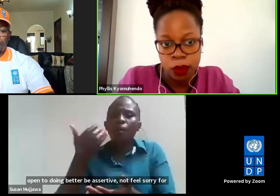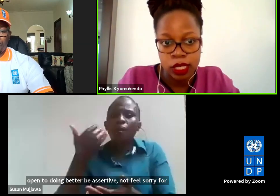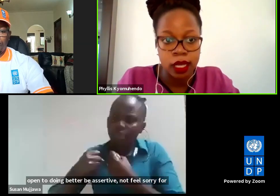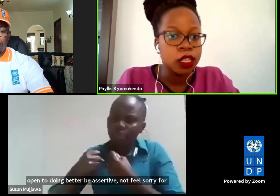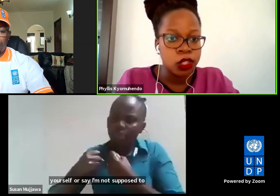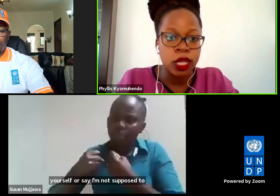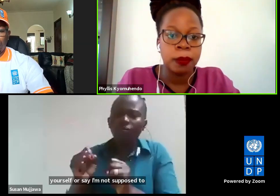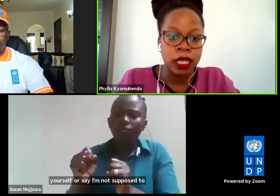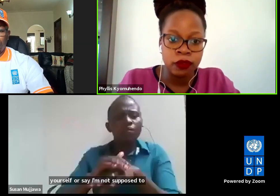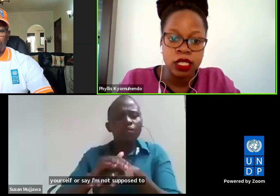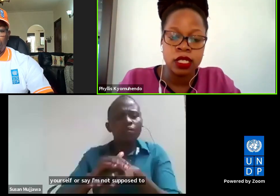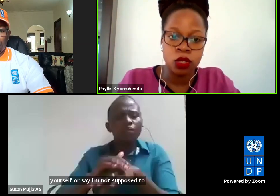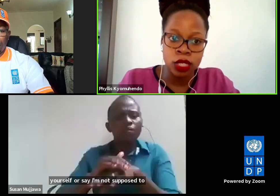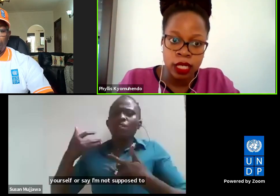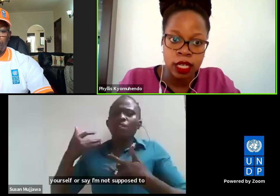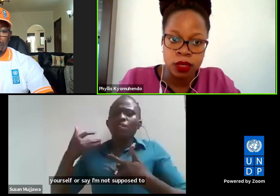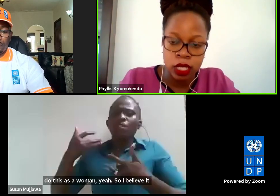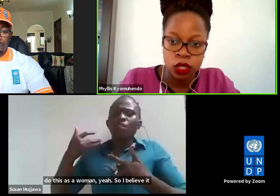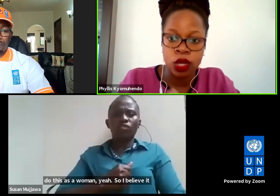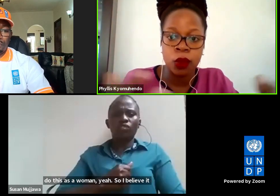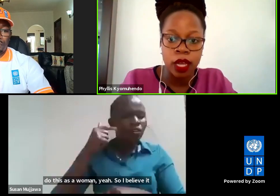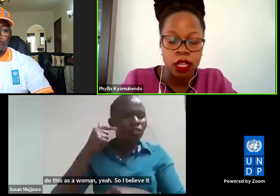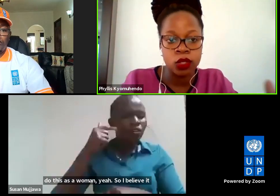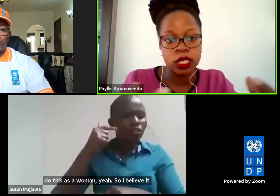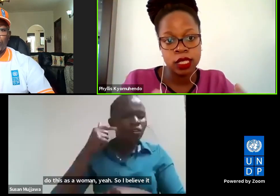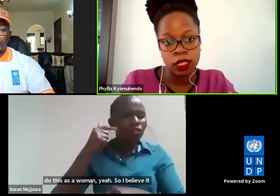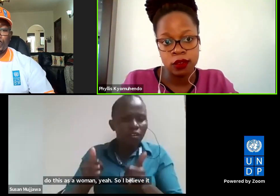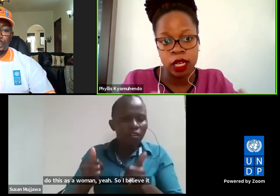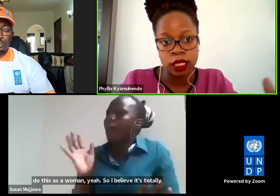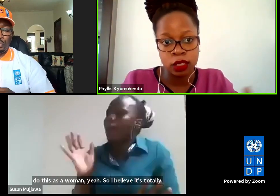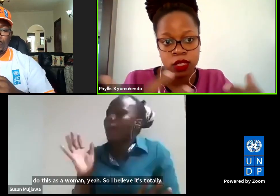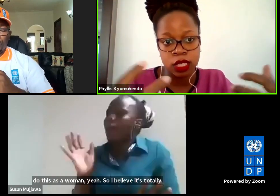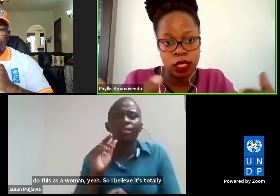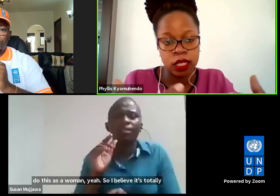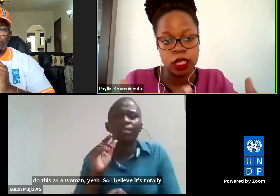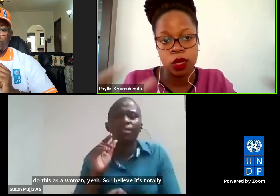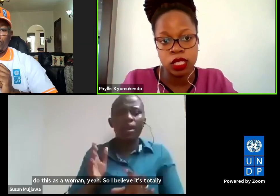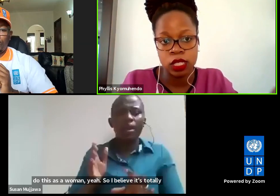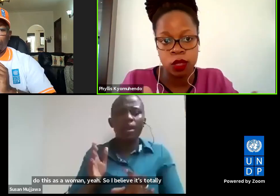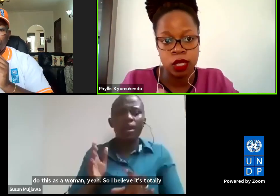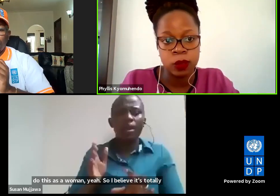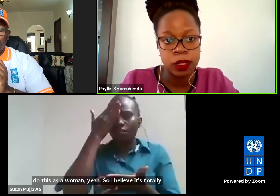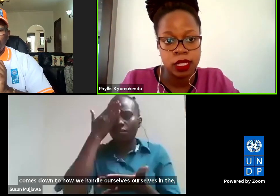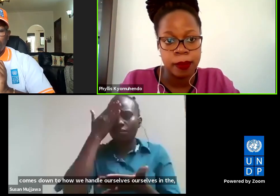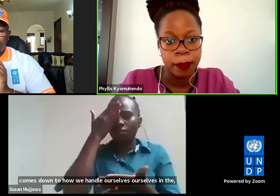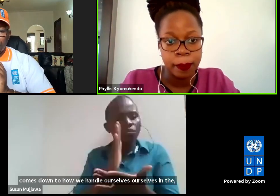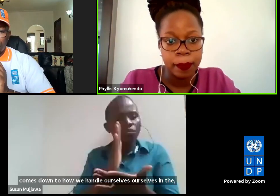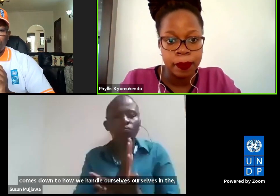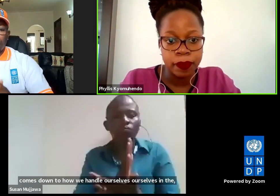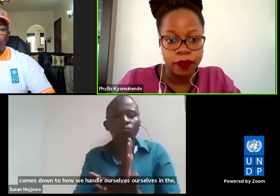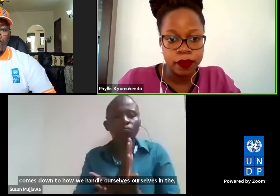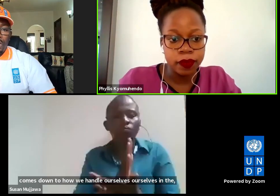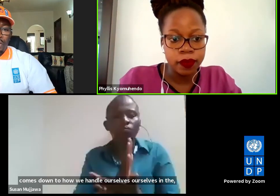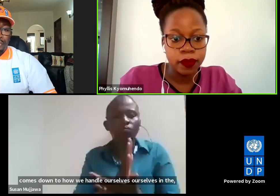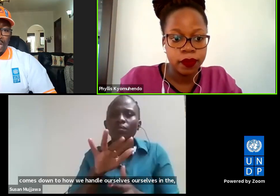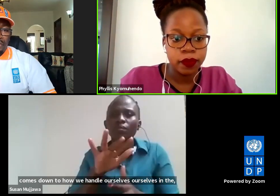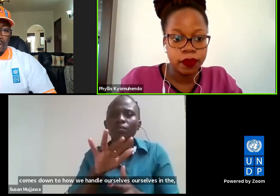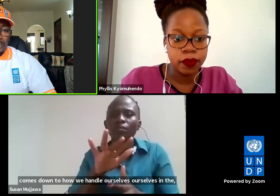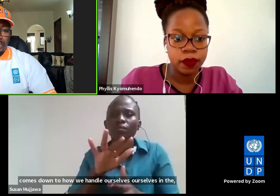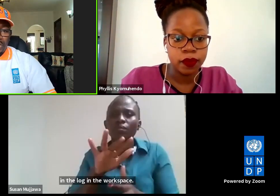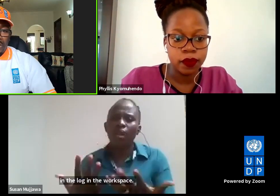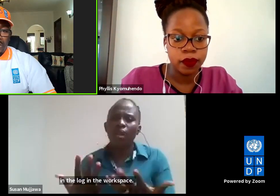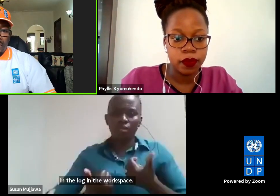a woman. Yeah. So I believe it totally comes down to how we handle ourselves in the workspace.